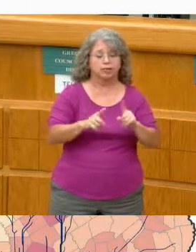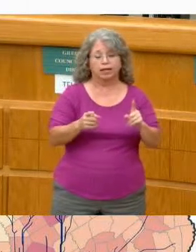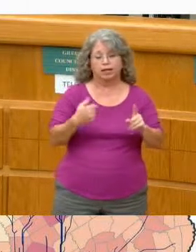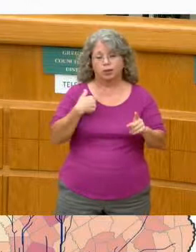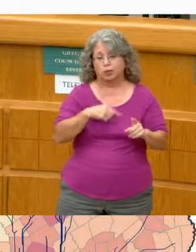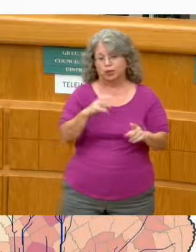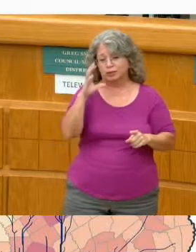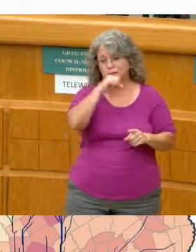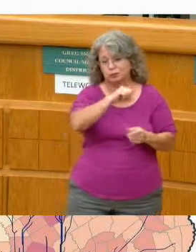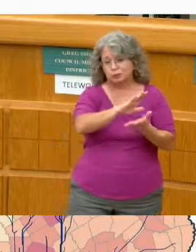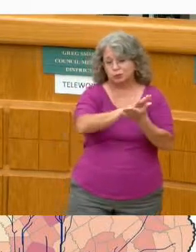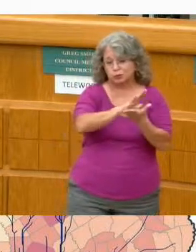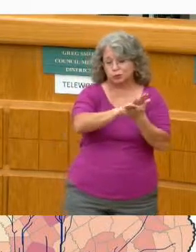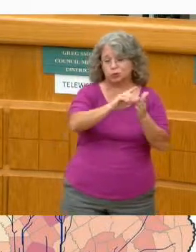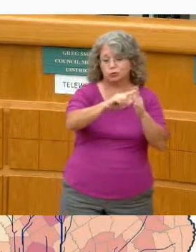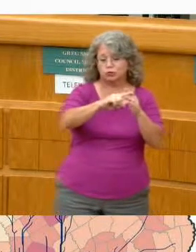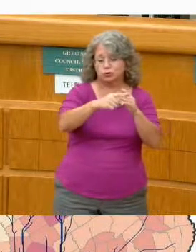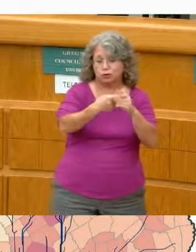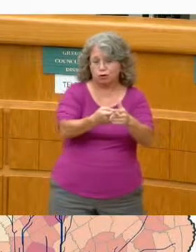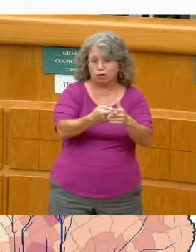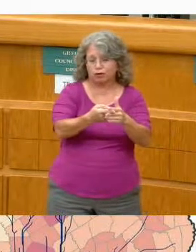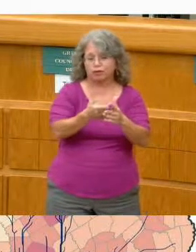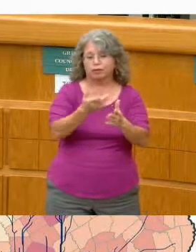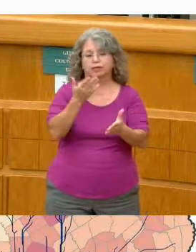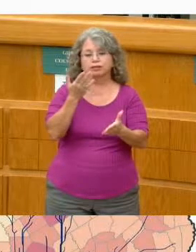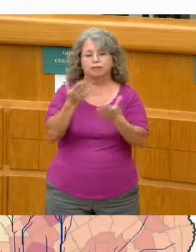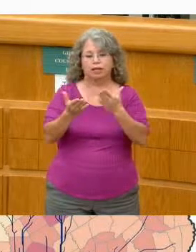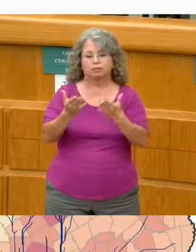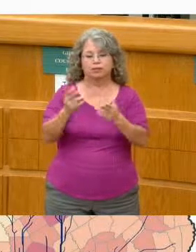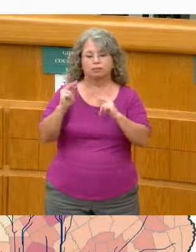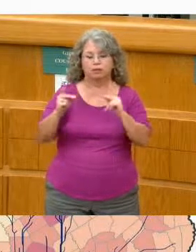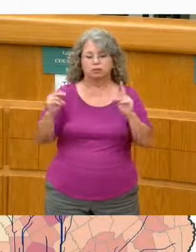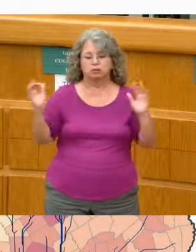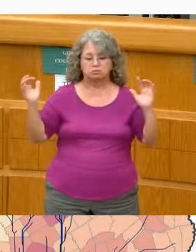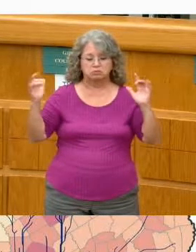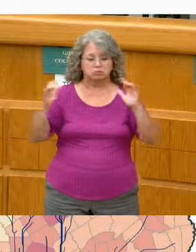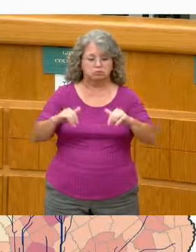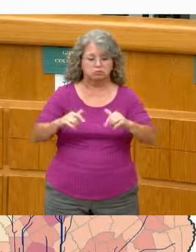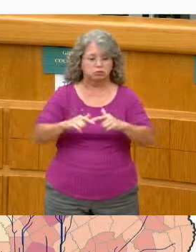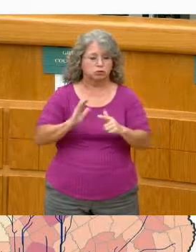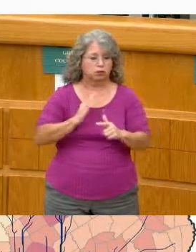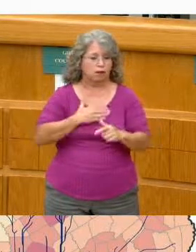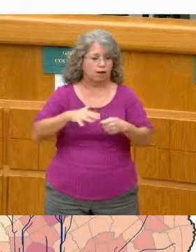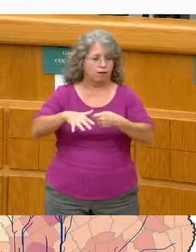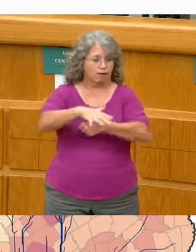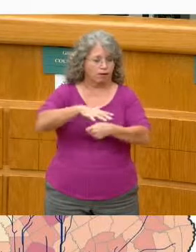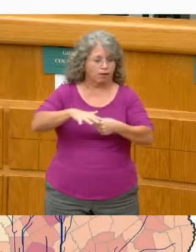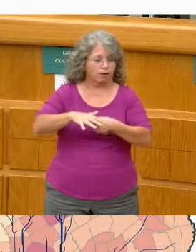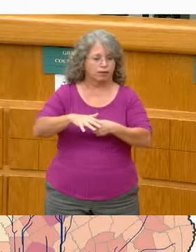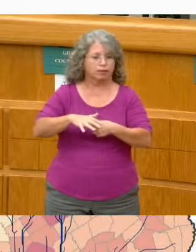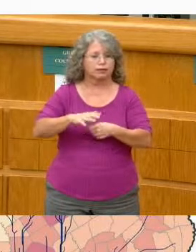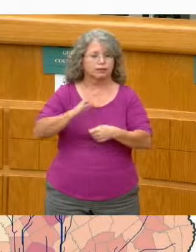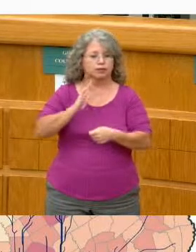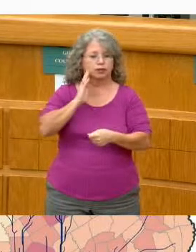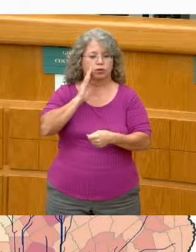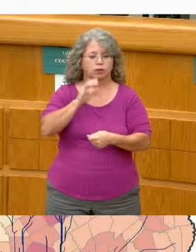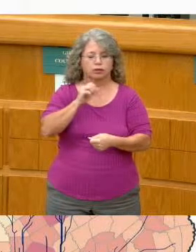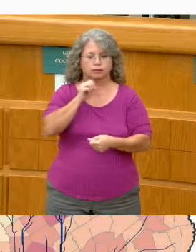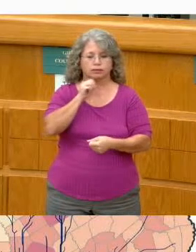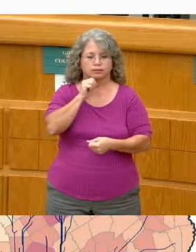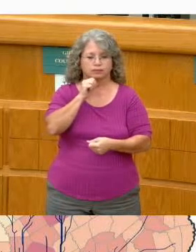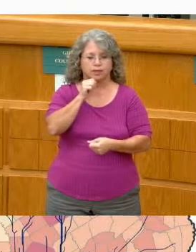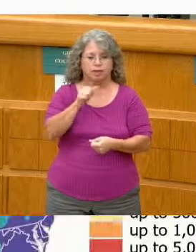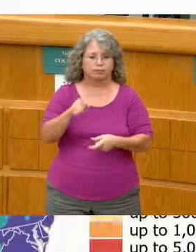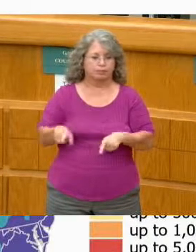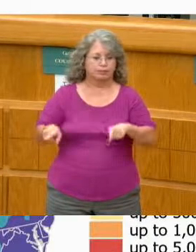but presumably with schools starting again, maybe this amount of travel to the Coastal Bend will not reach the levels that